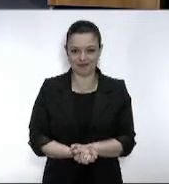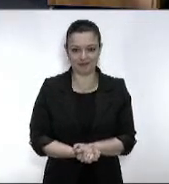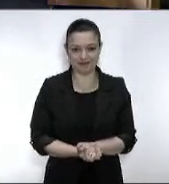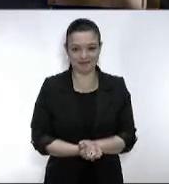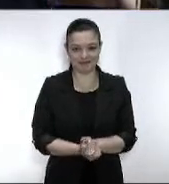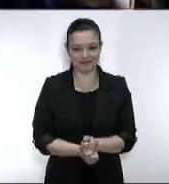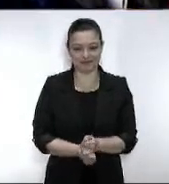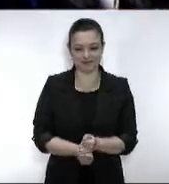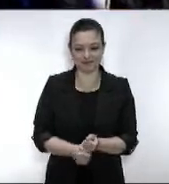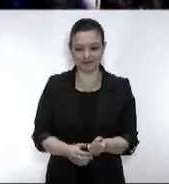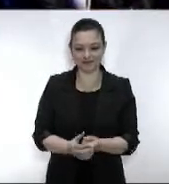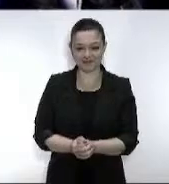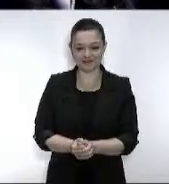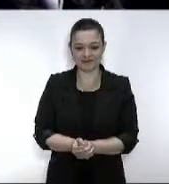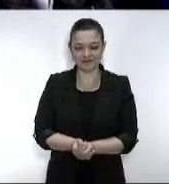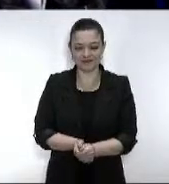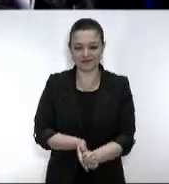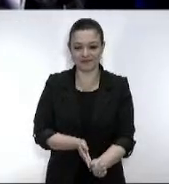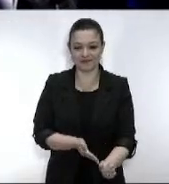speech.